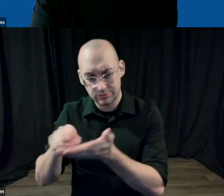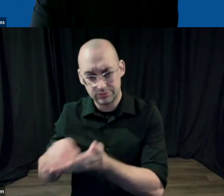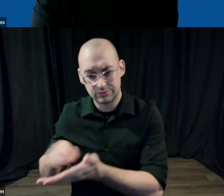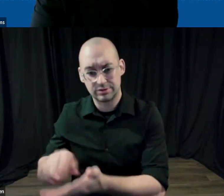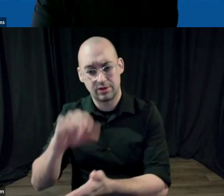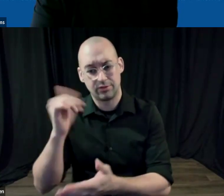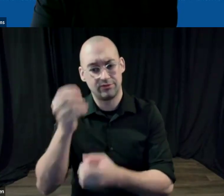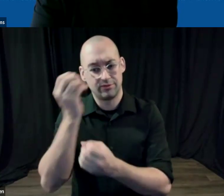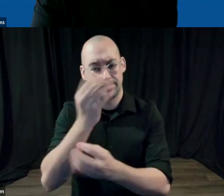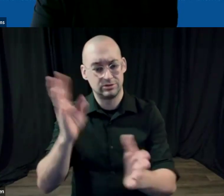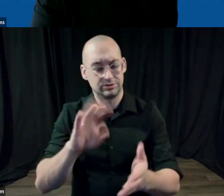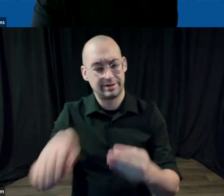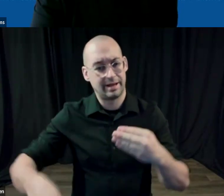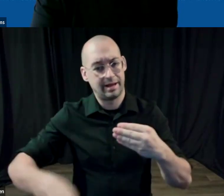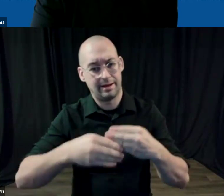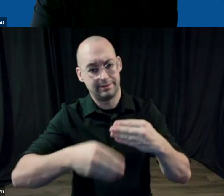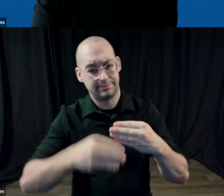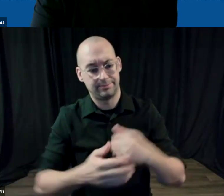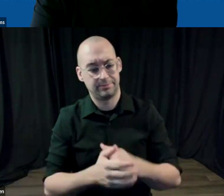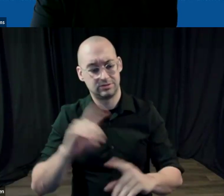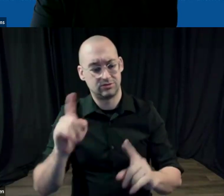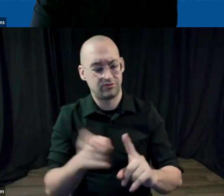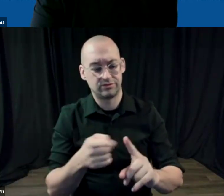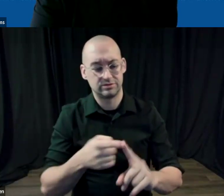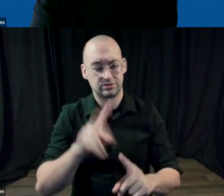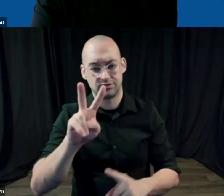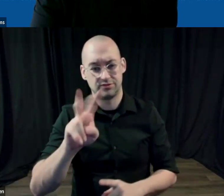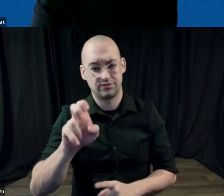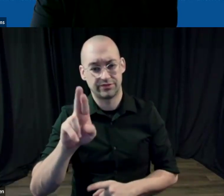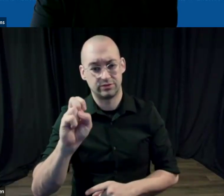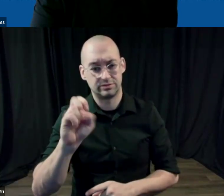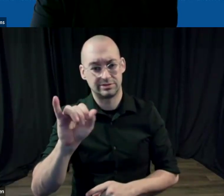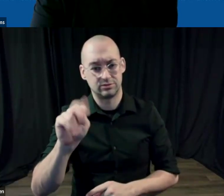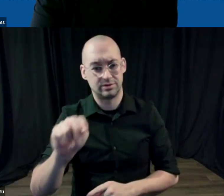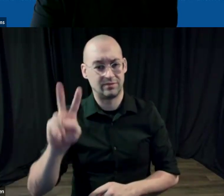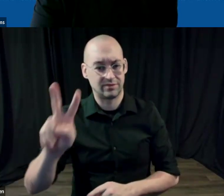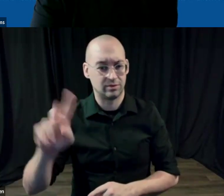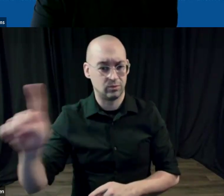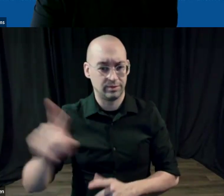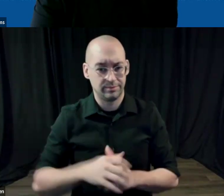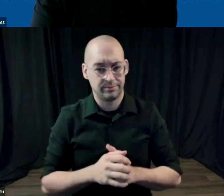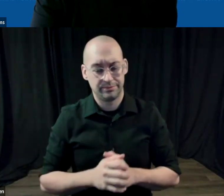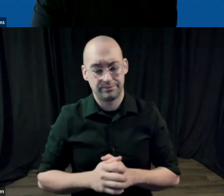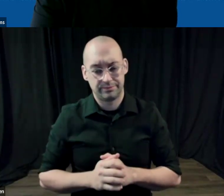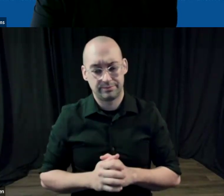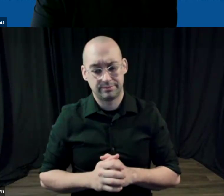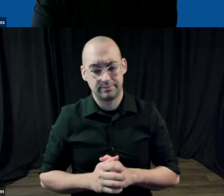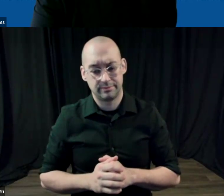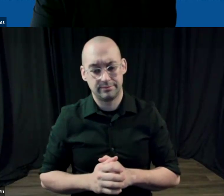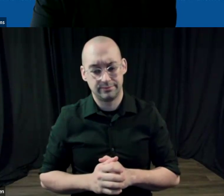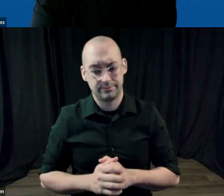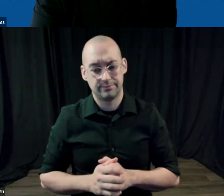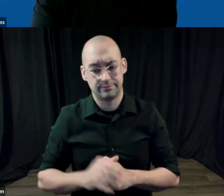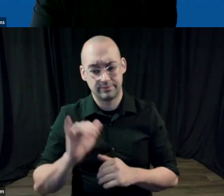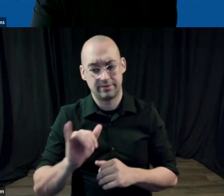information added. It's the first iteration. We envision launching the digital equity ecosystem mapping tool, sort